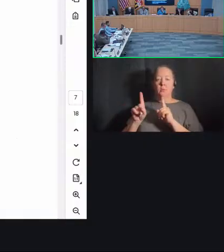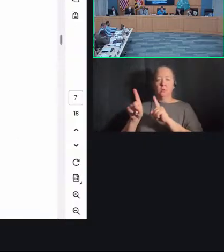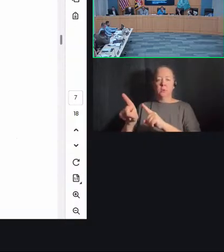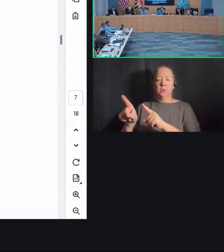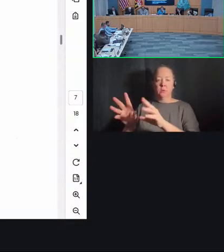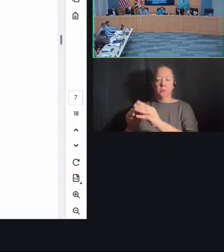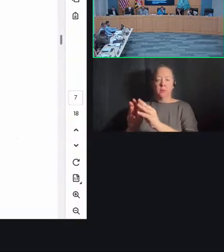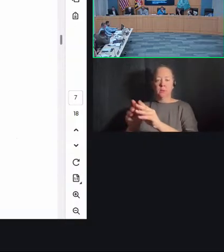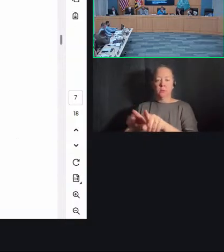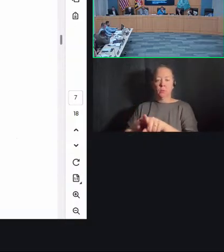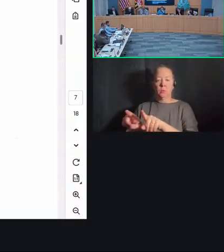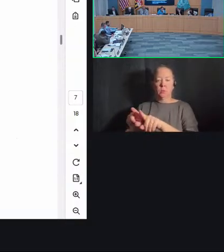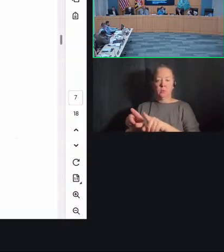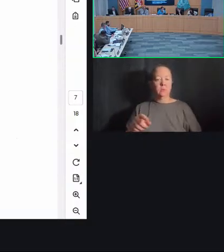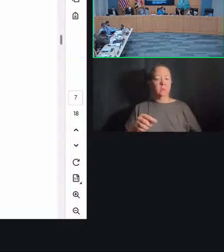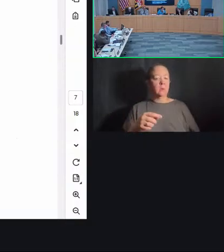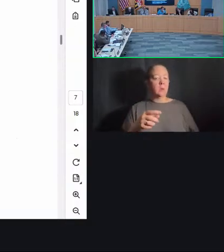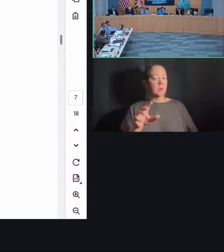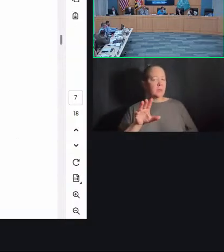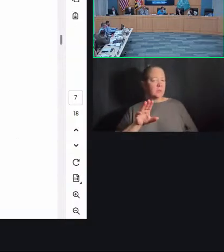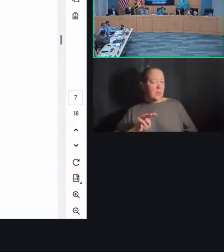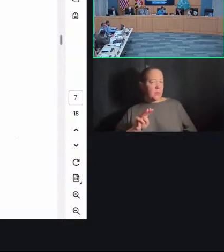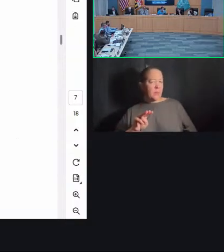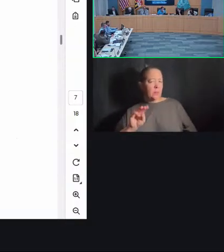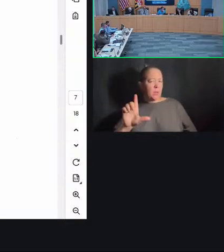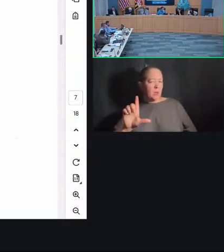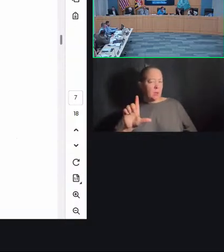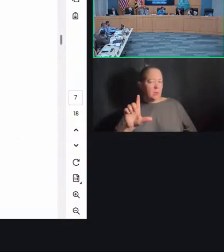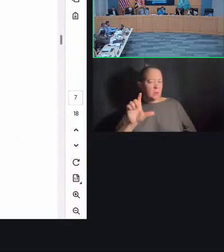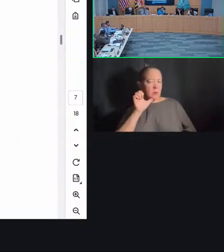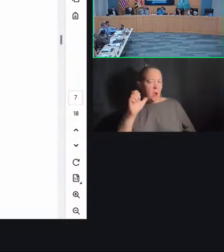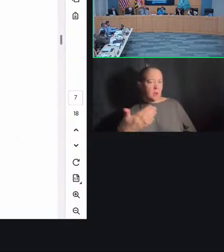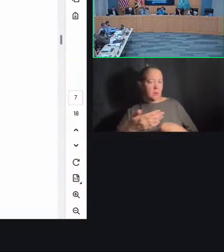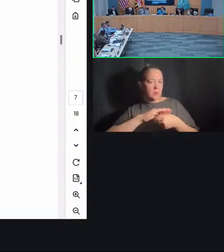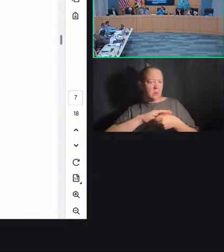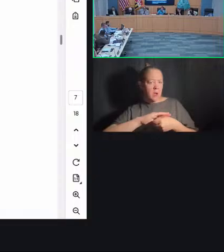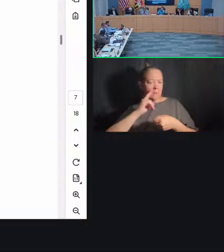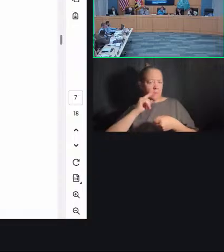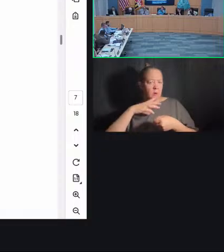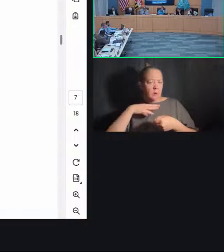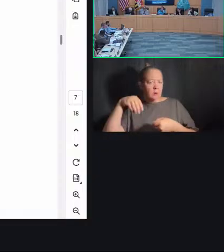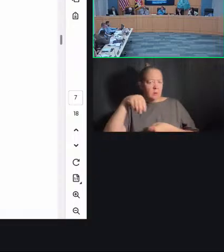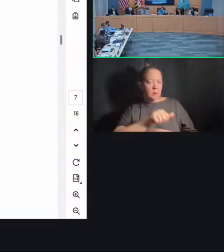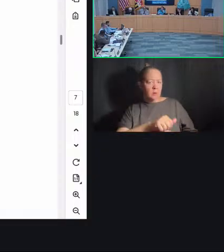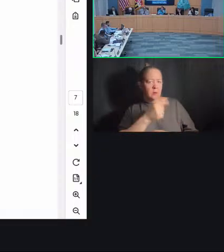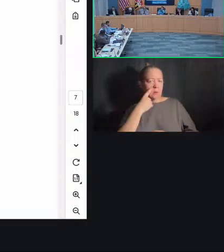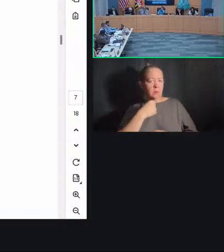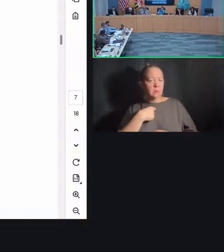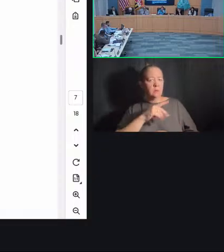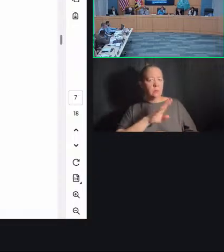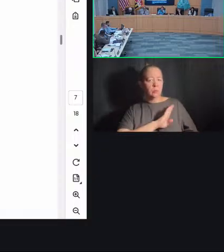Vice Mayor? Does MML not cover meeting attendance for their board members? Correct.